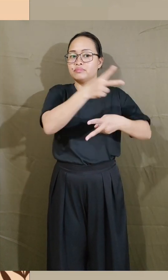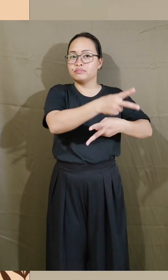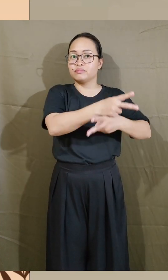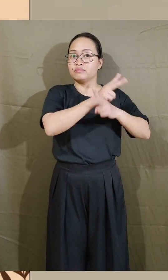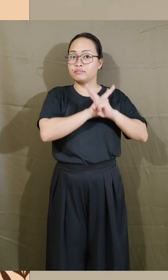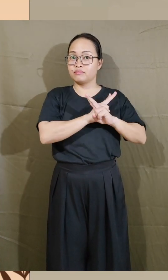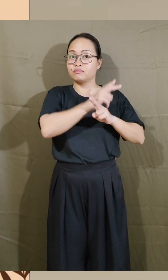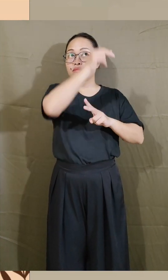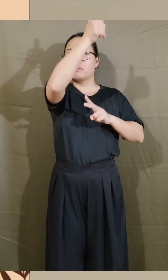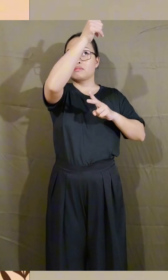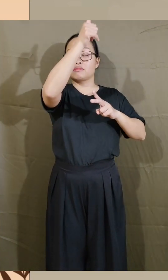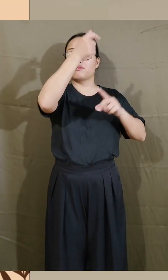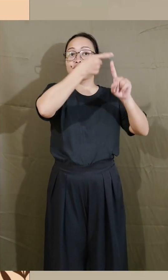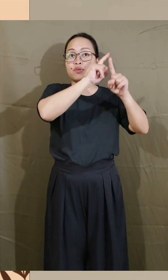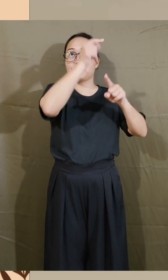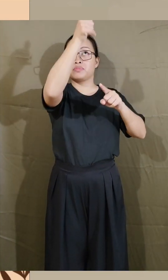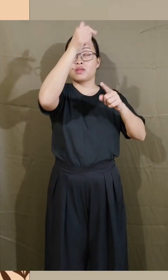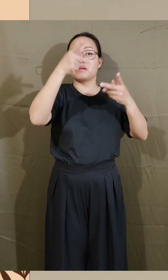from tens place.